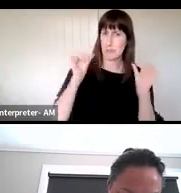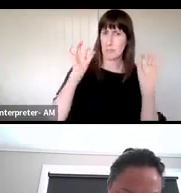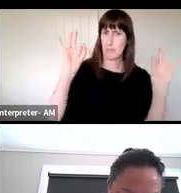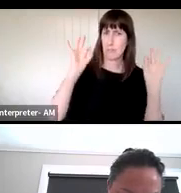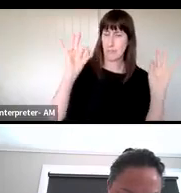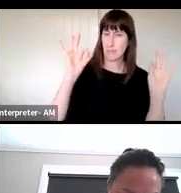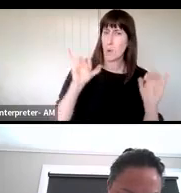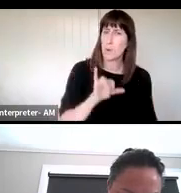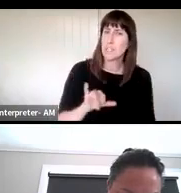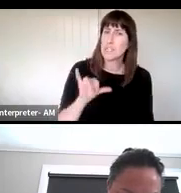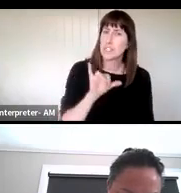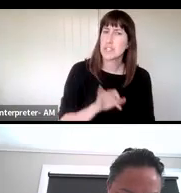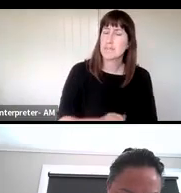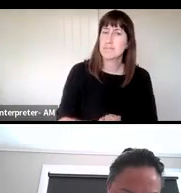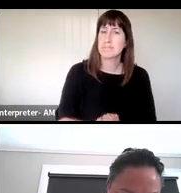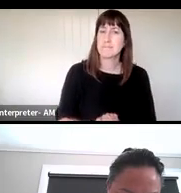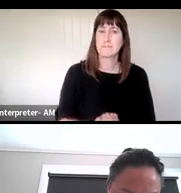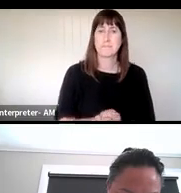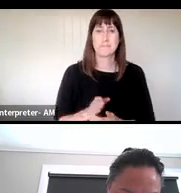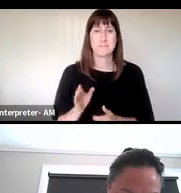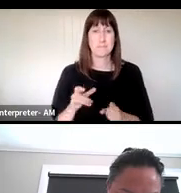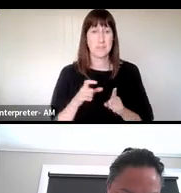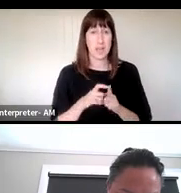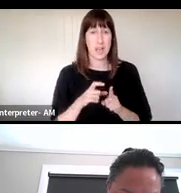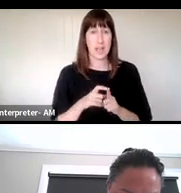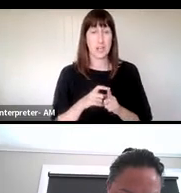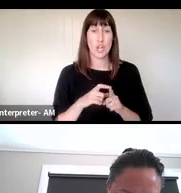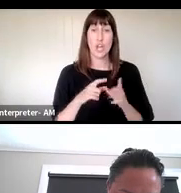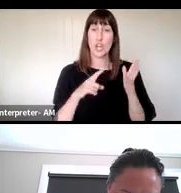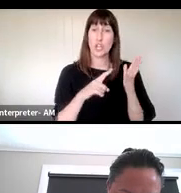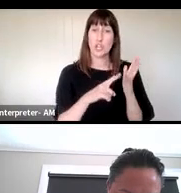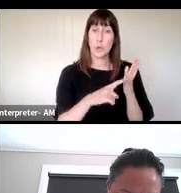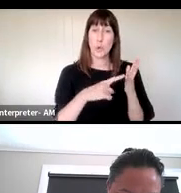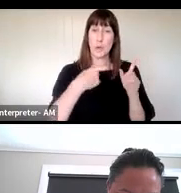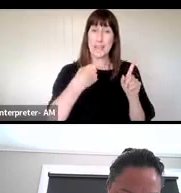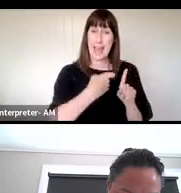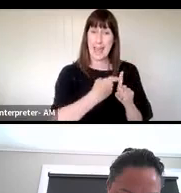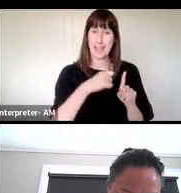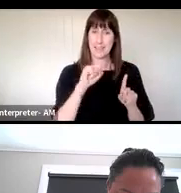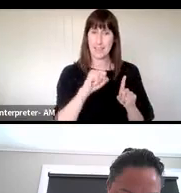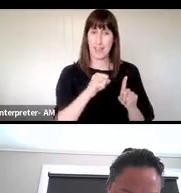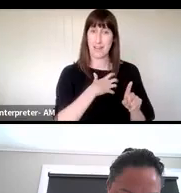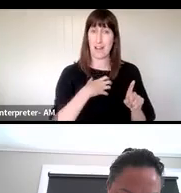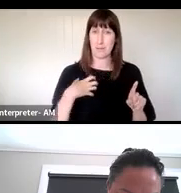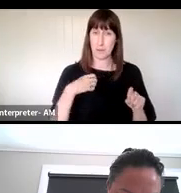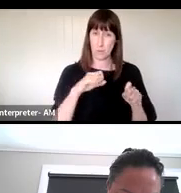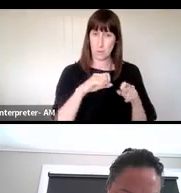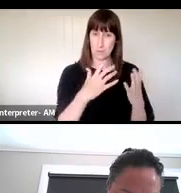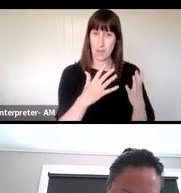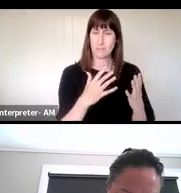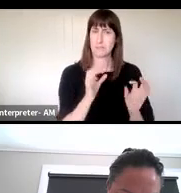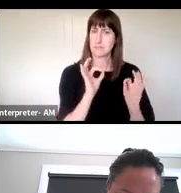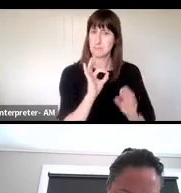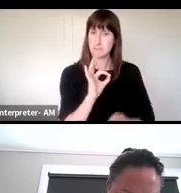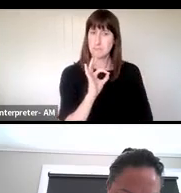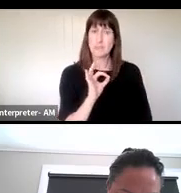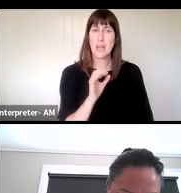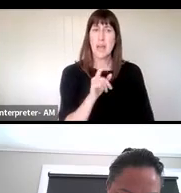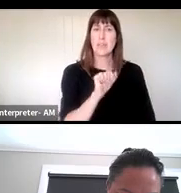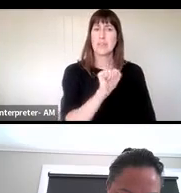The UK Gov is doing a good job. They have a template for all their